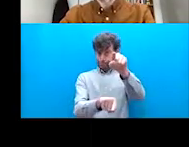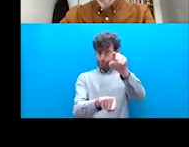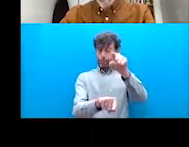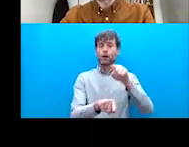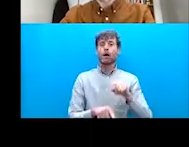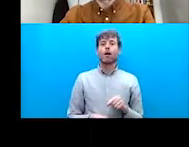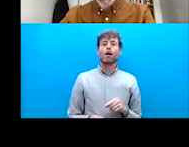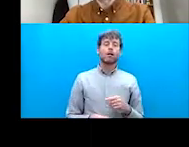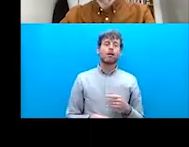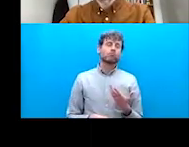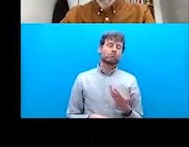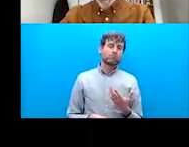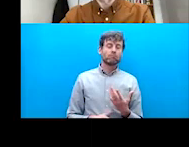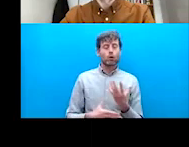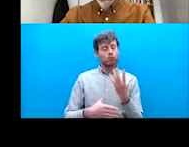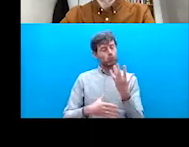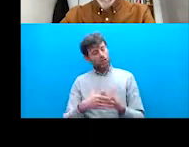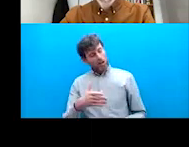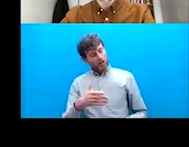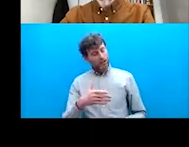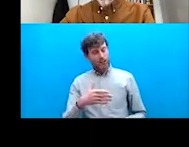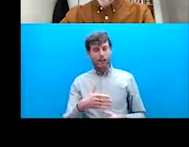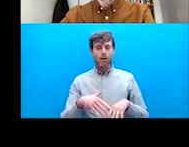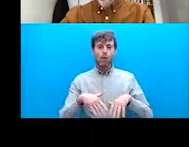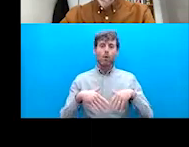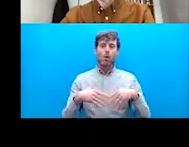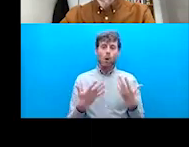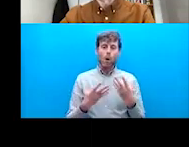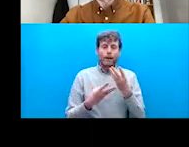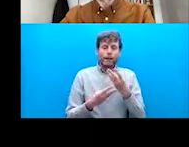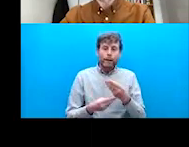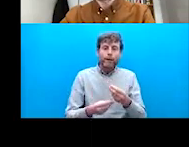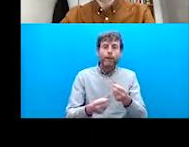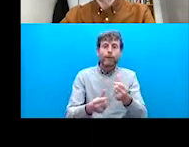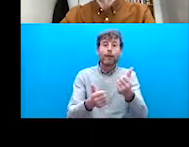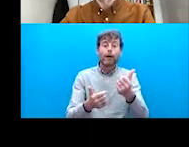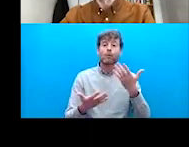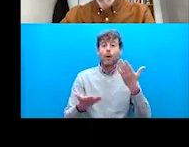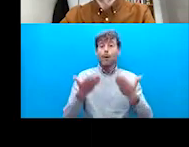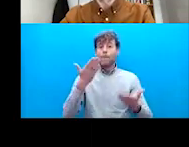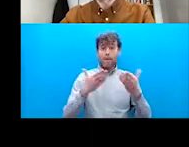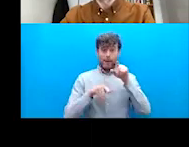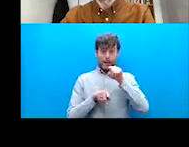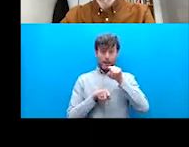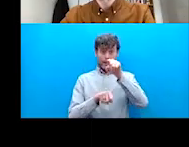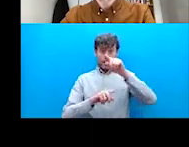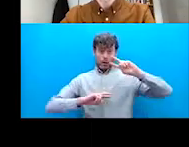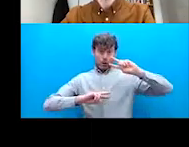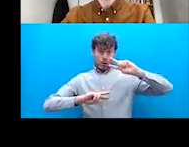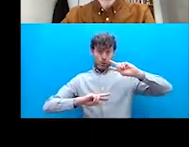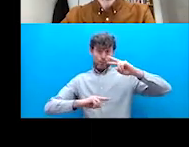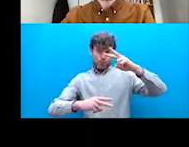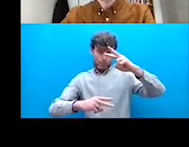redundancy, or perhaps the right word here is degeneracy. So the idea that the two streams can actually compute some of the same outputs.